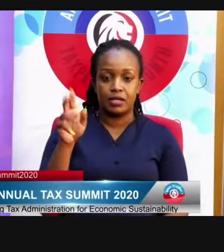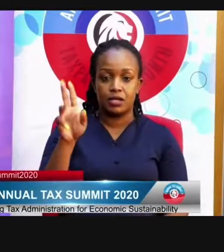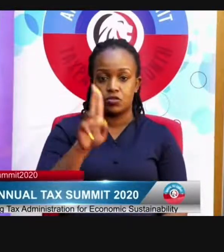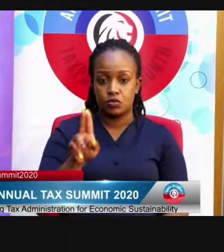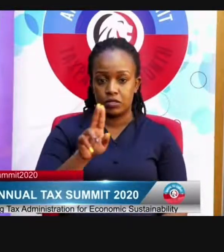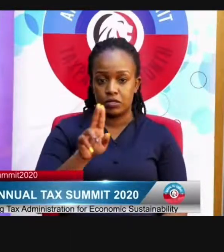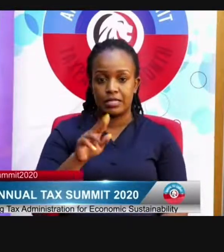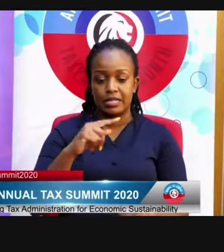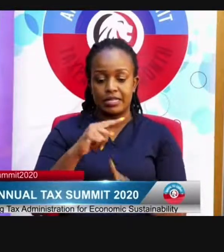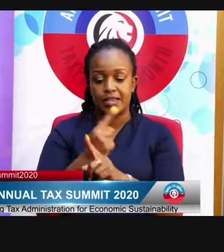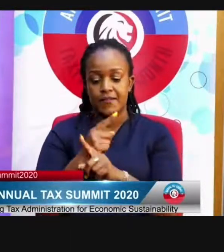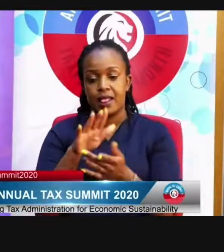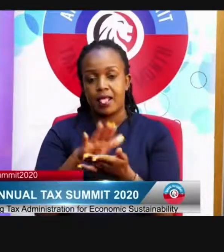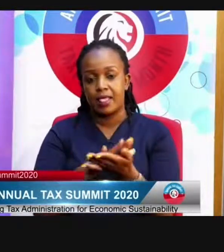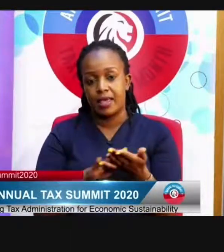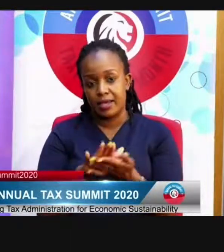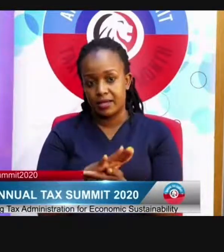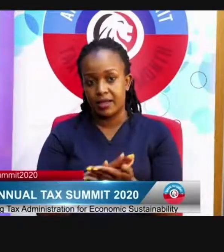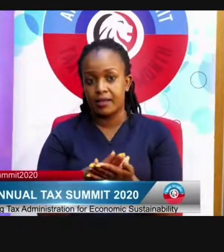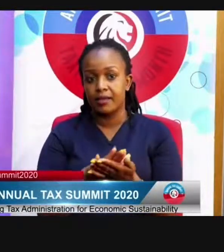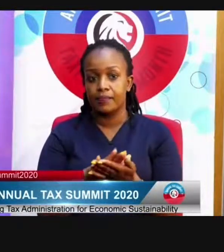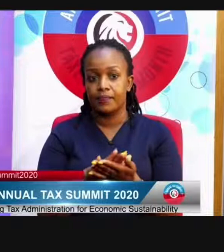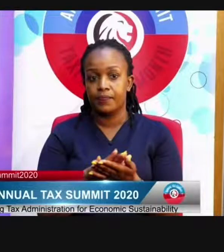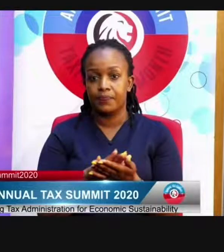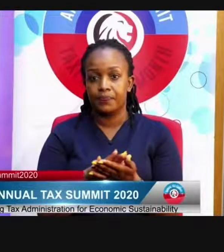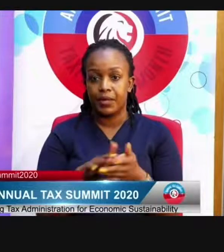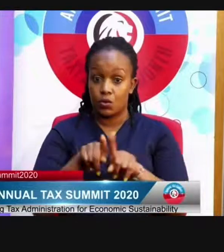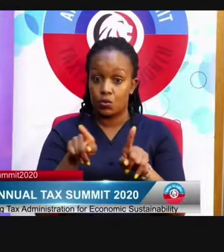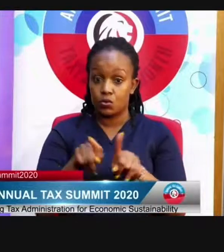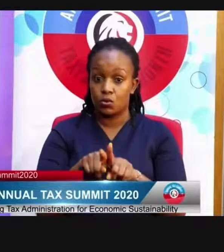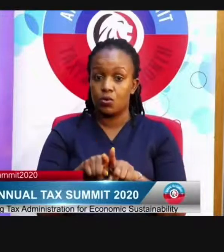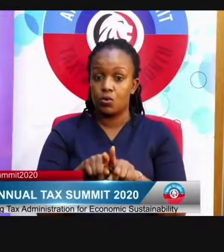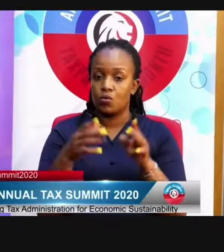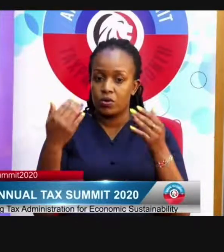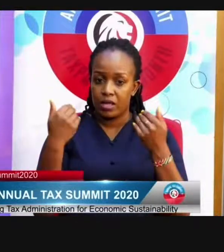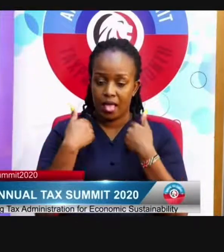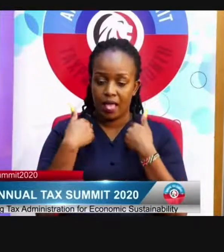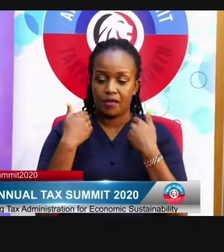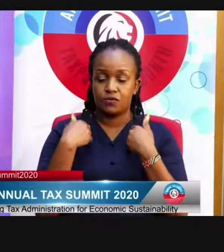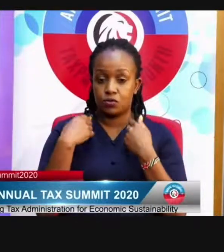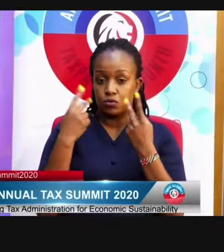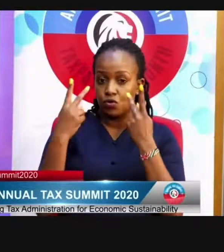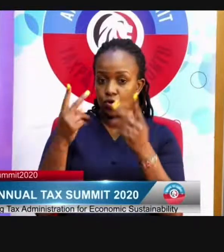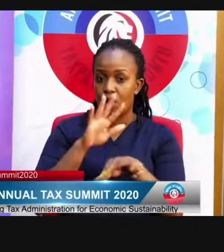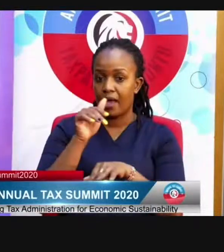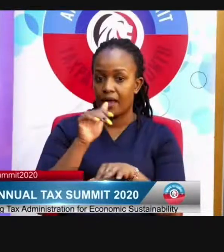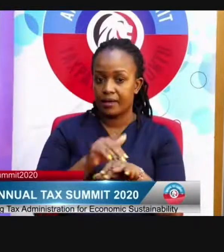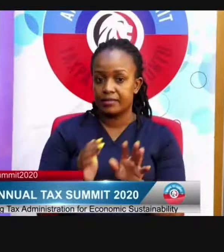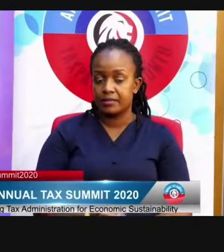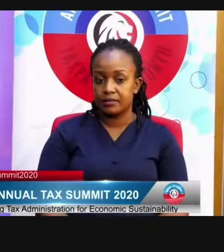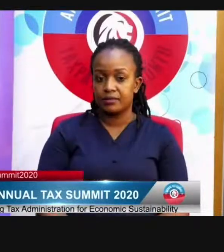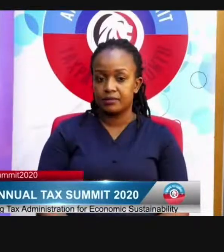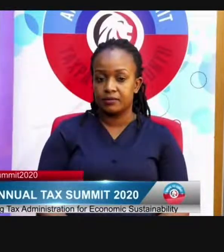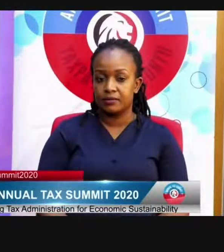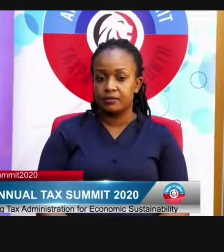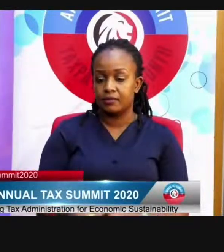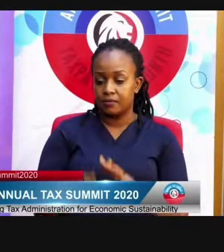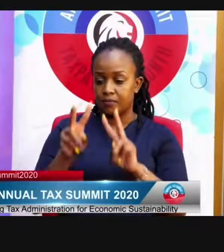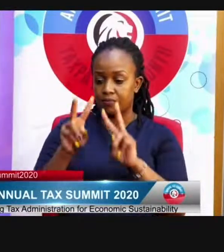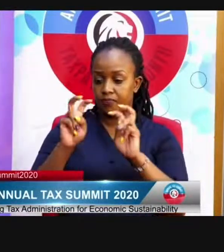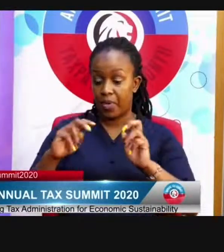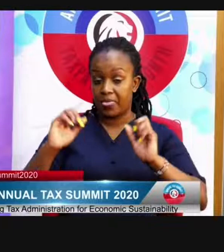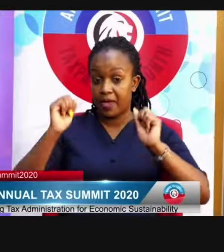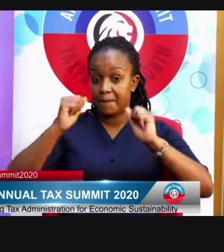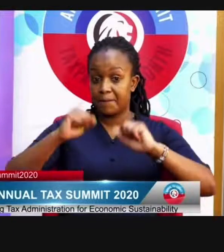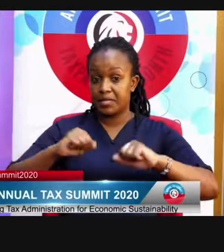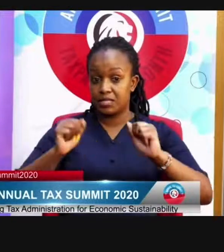that extent, we are going to be looking at bolstering our ability to do and to work with